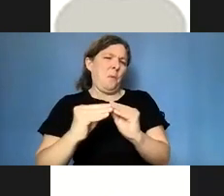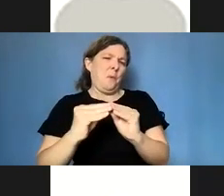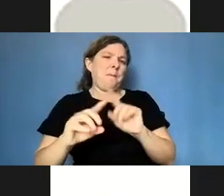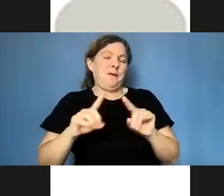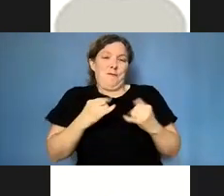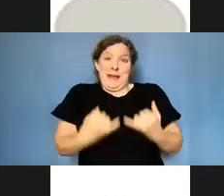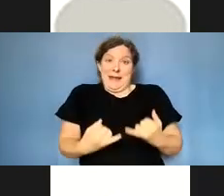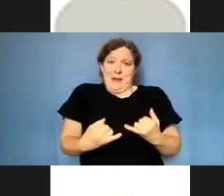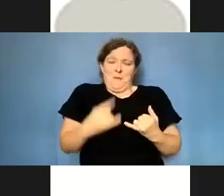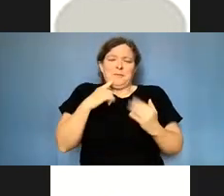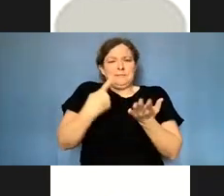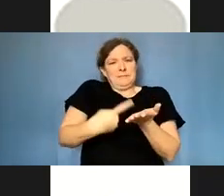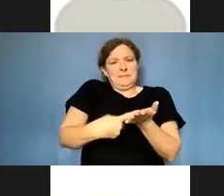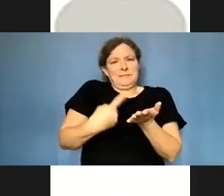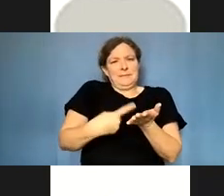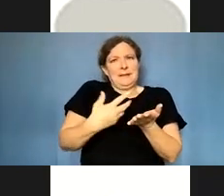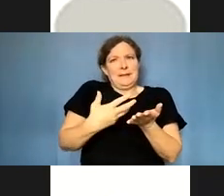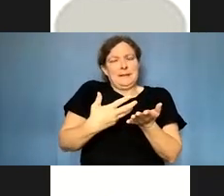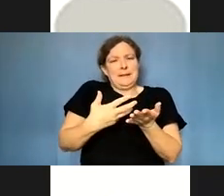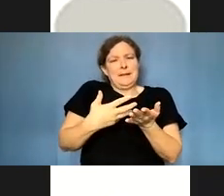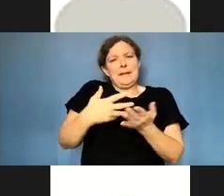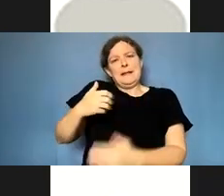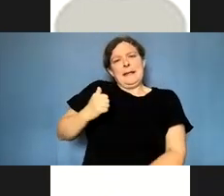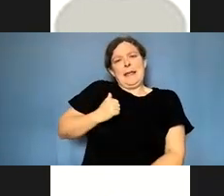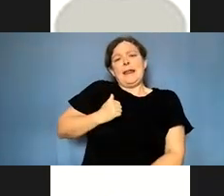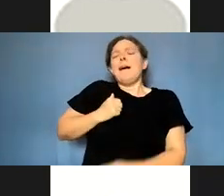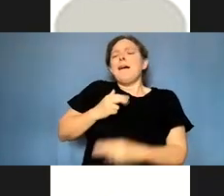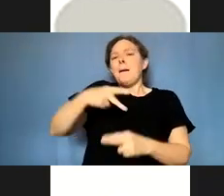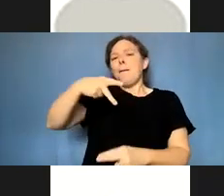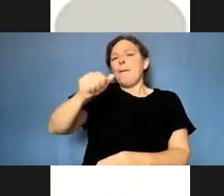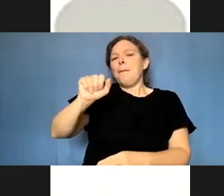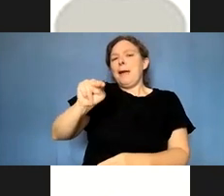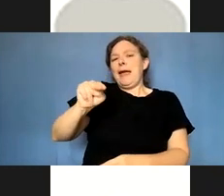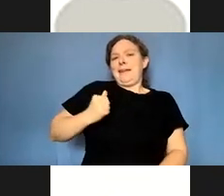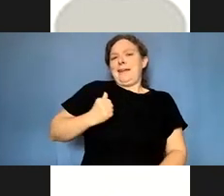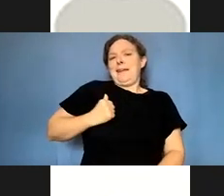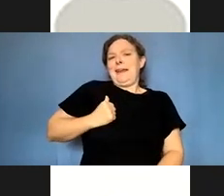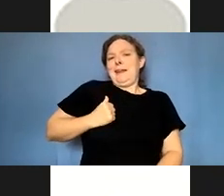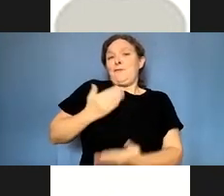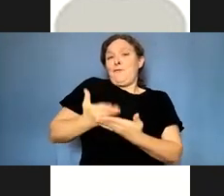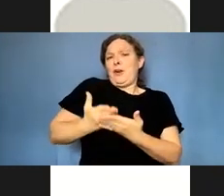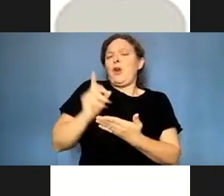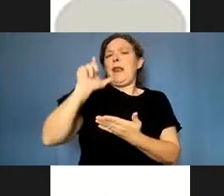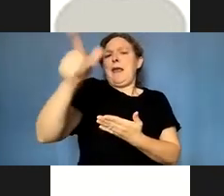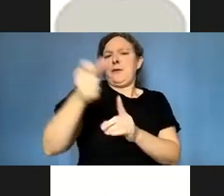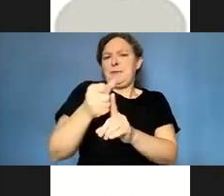new Canadian or pan-Canadian record toward the end of the presentation. So maybe I'll get into that